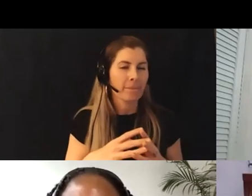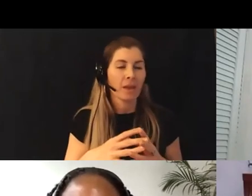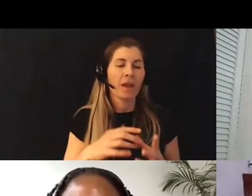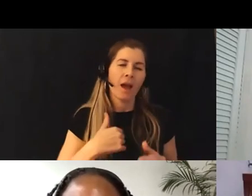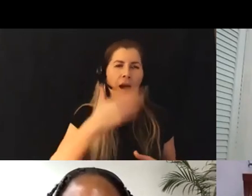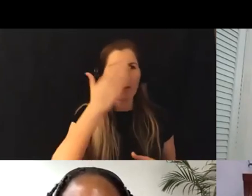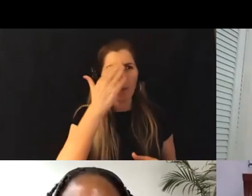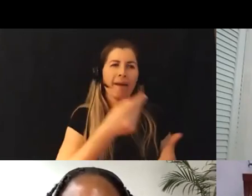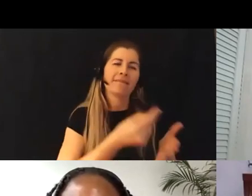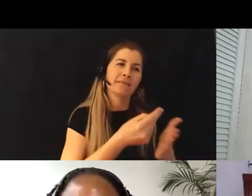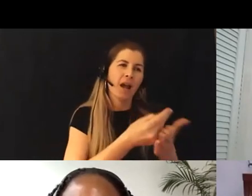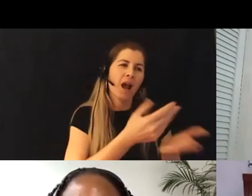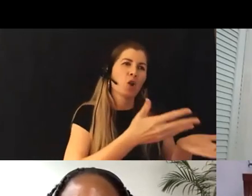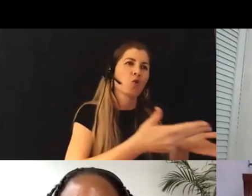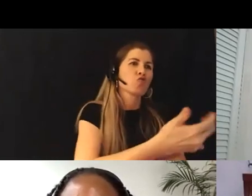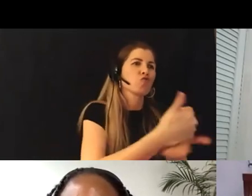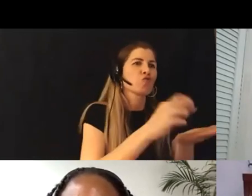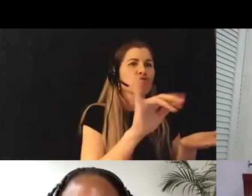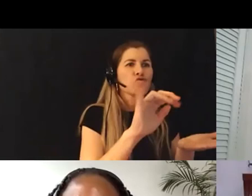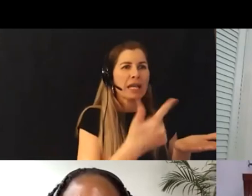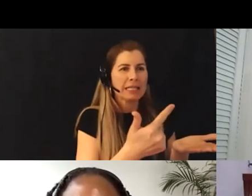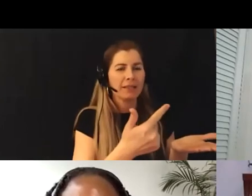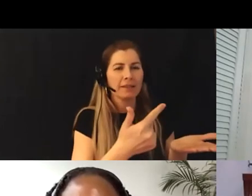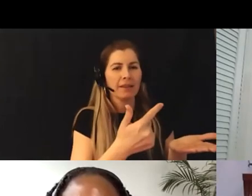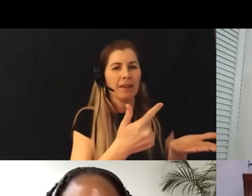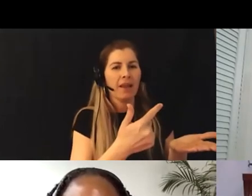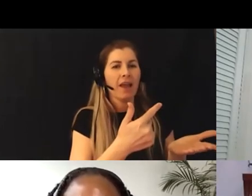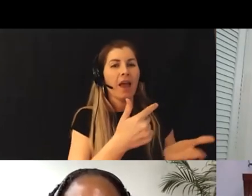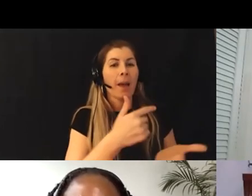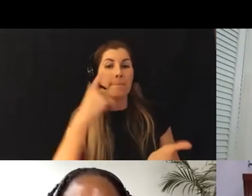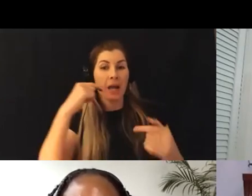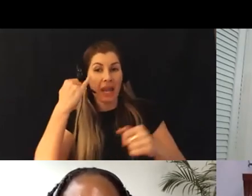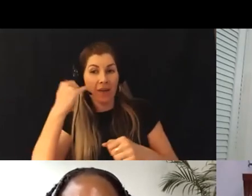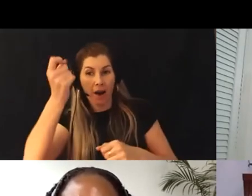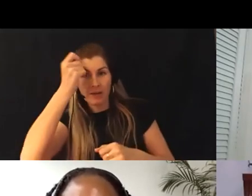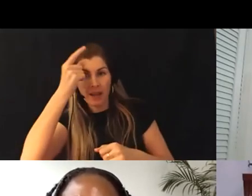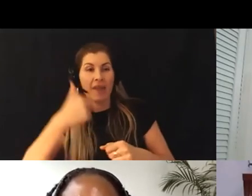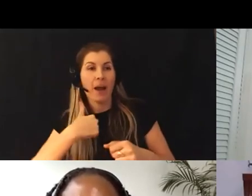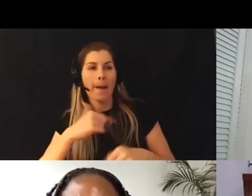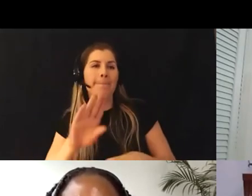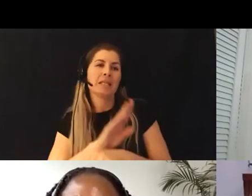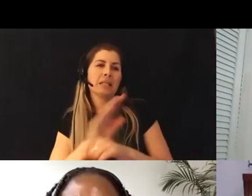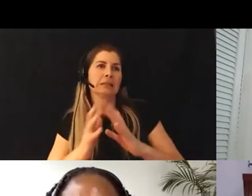fundraising or because of all that, then I get to decide, right, with my colleagues at Sister